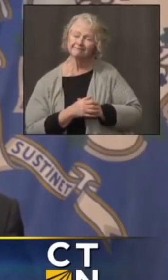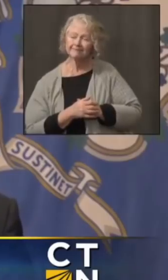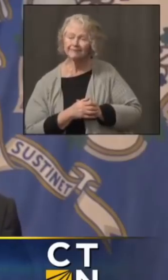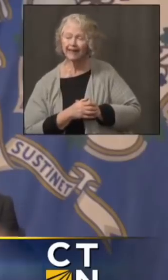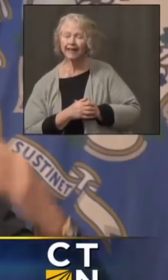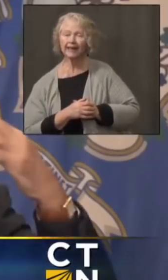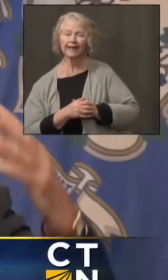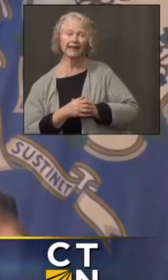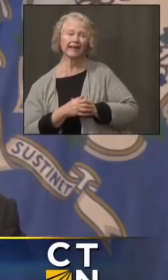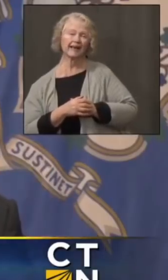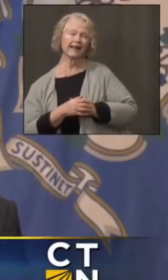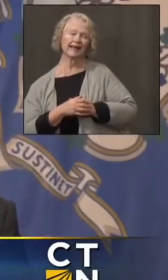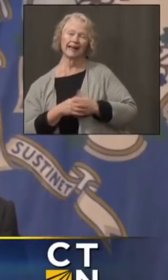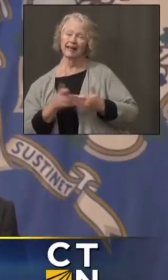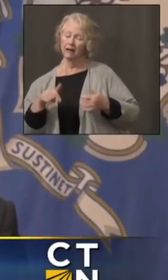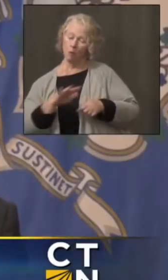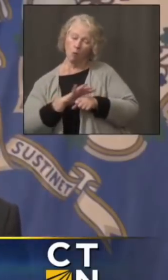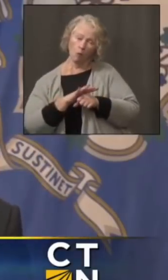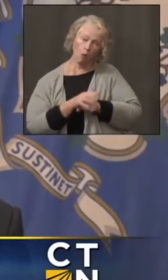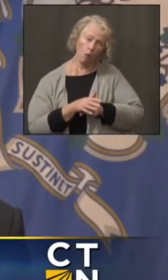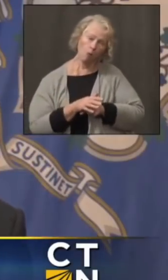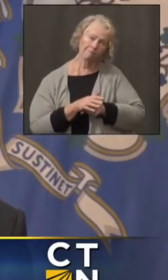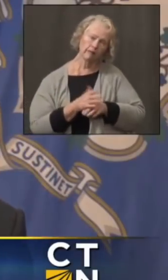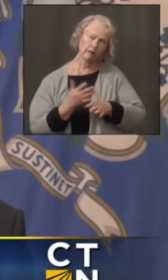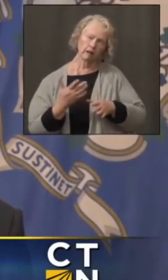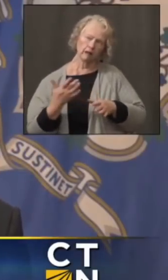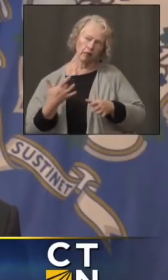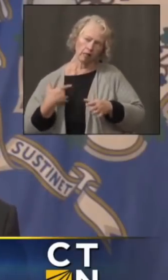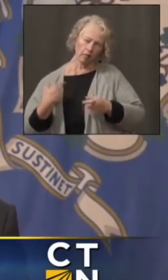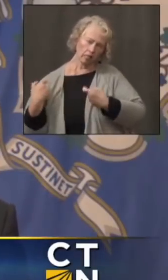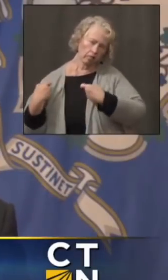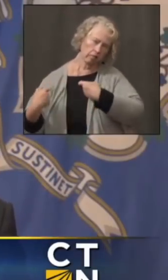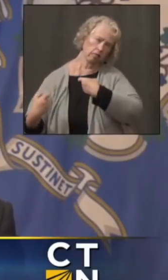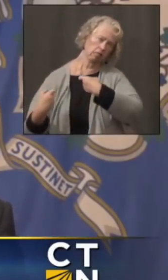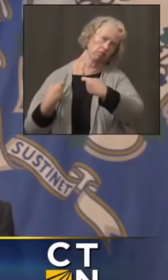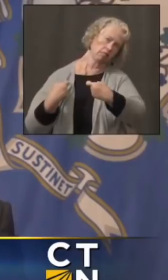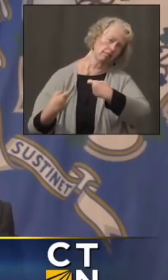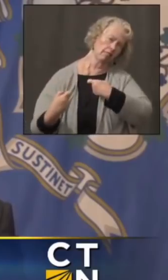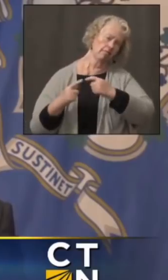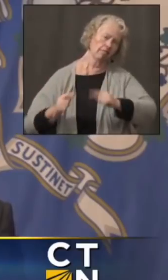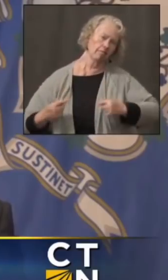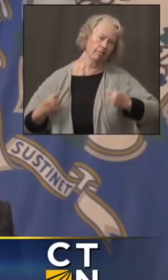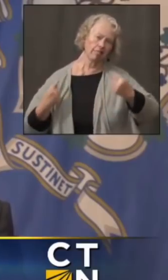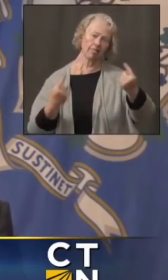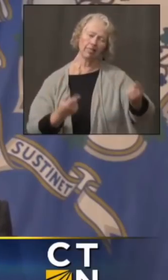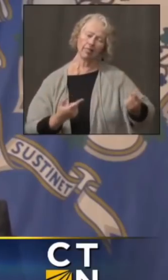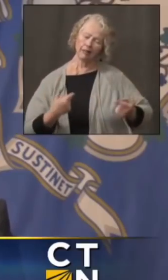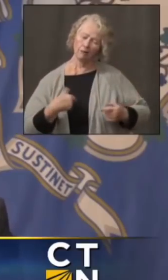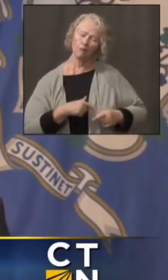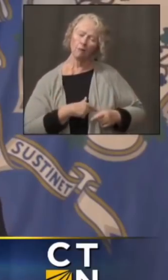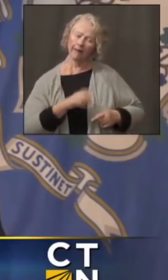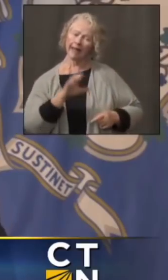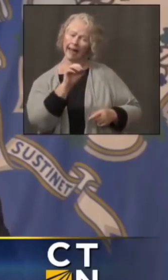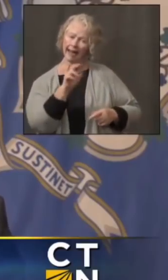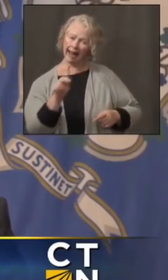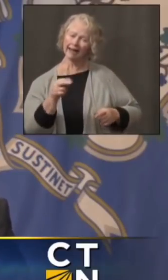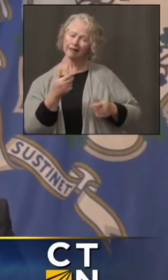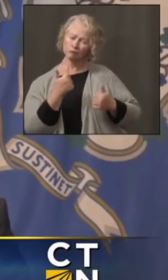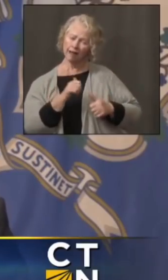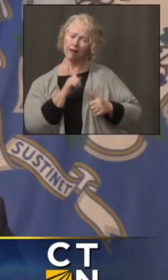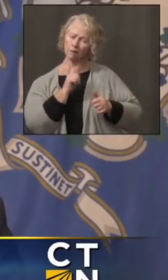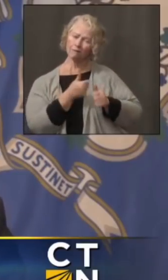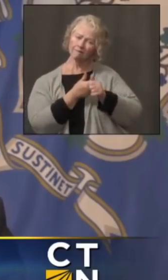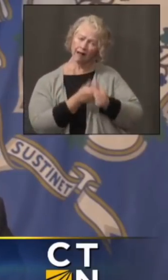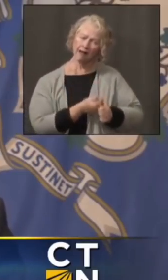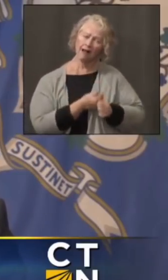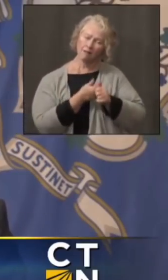been living under this COVID cloud for a long time. We've been following the protocols pretty good as a state, and now we're